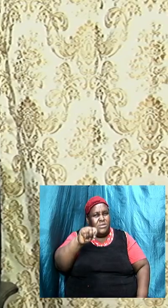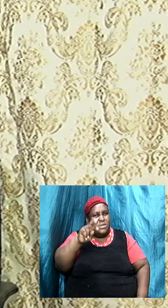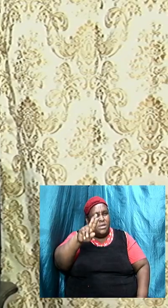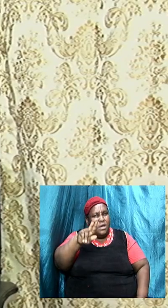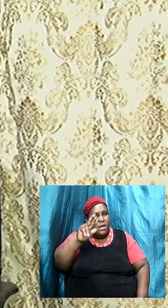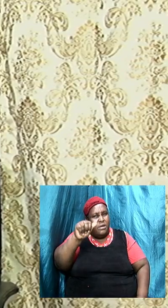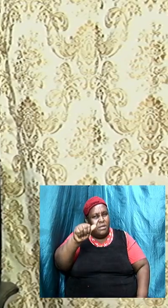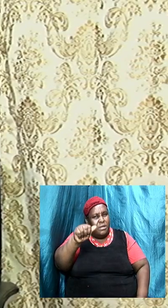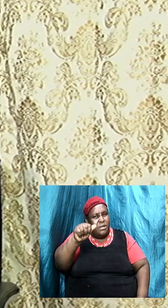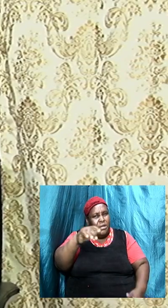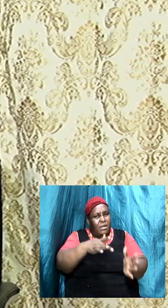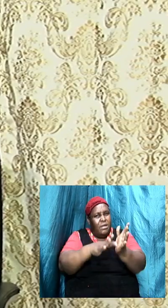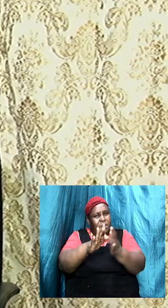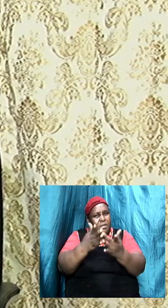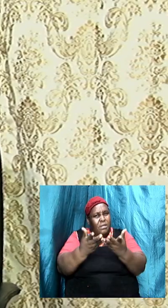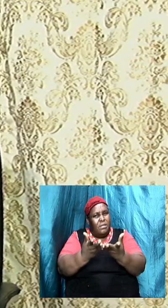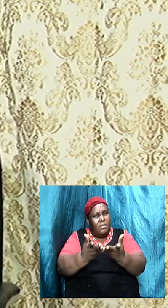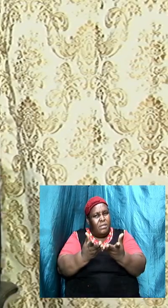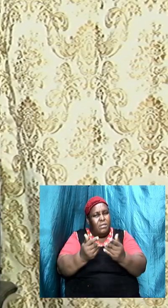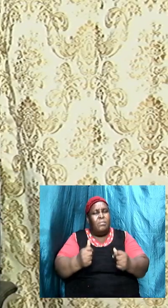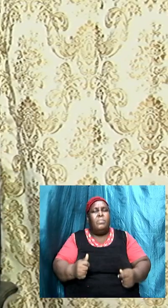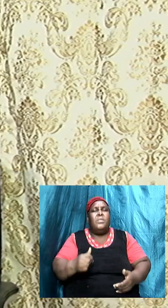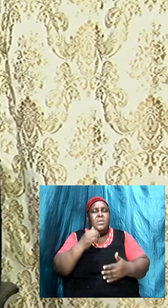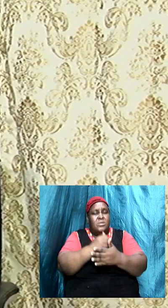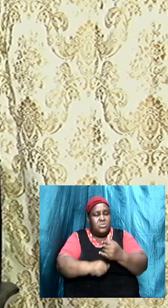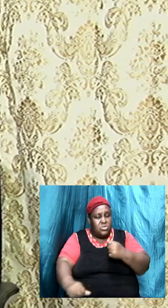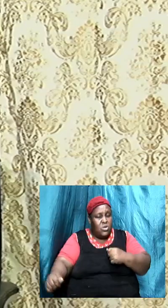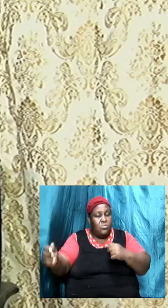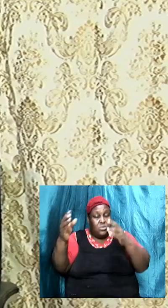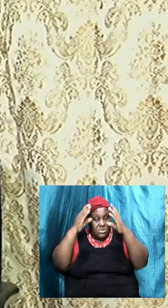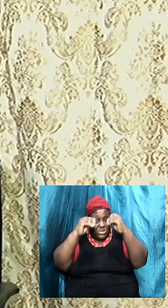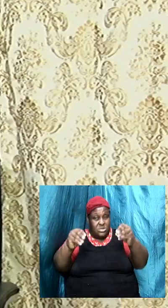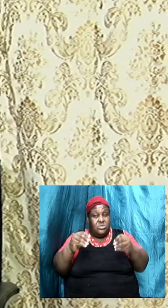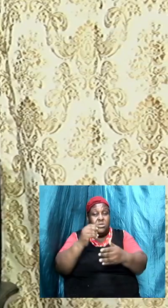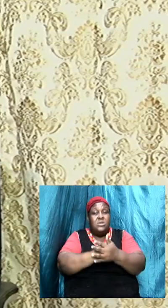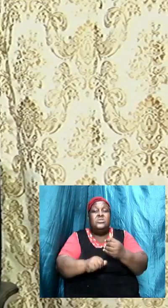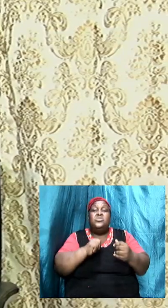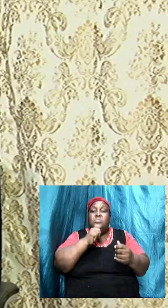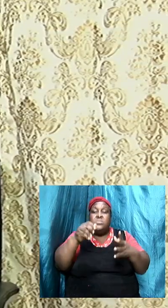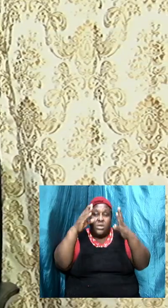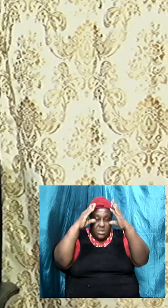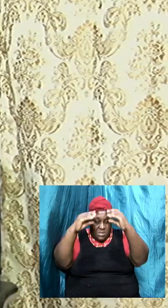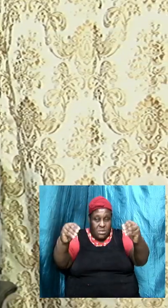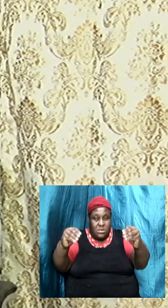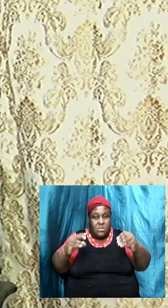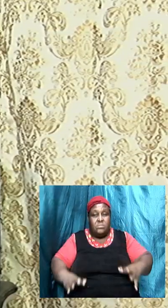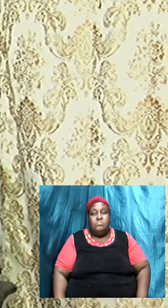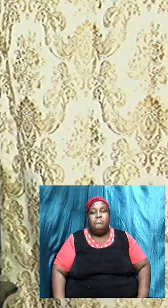the other hand, so we said that there are some that will teach and some that will not teach. Then now we have